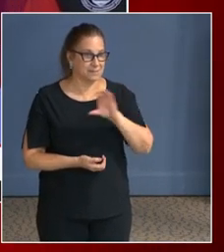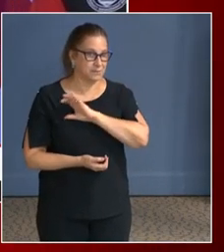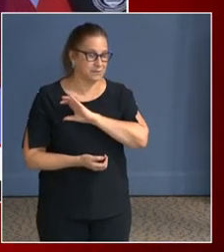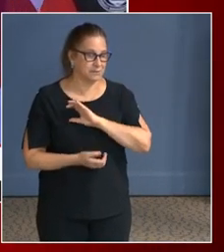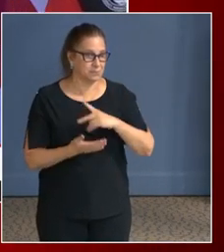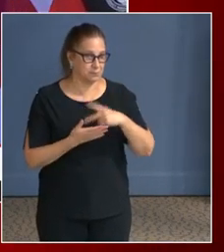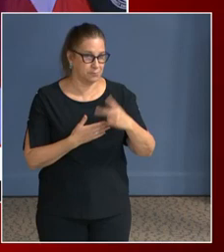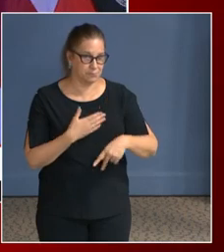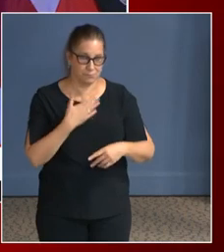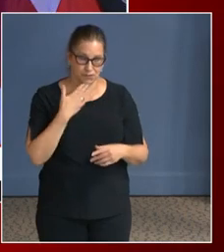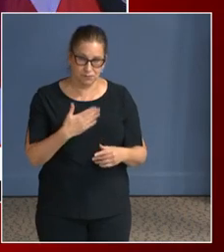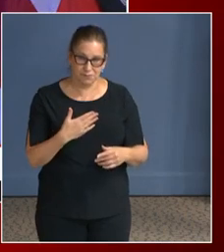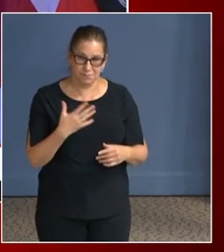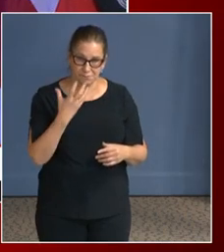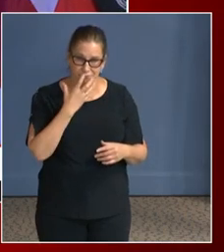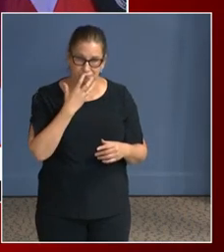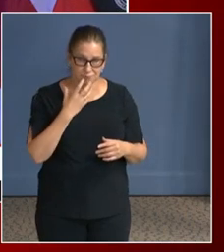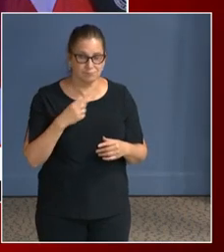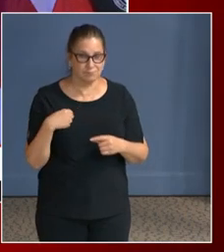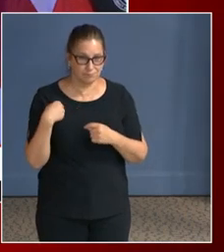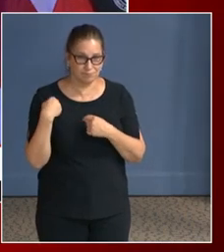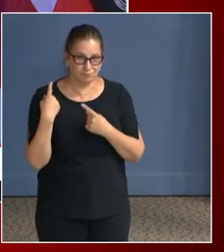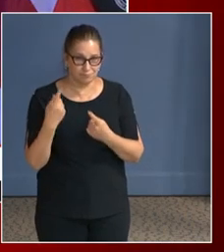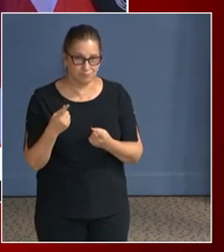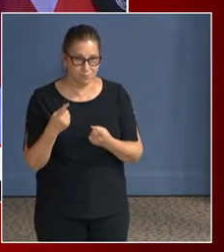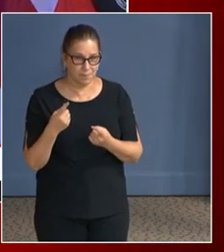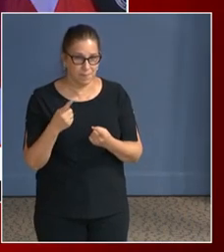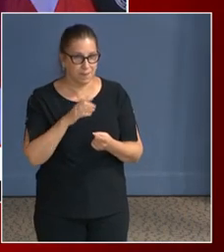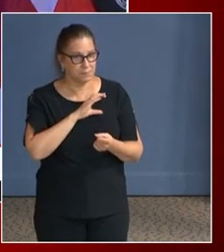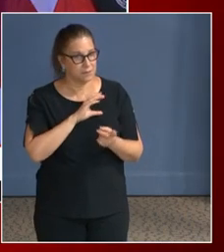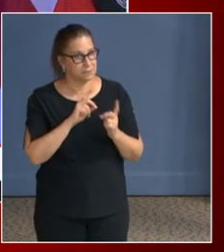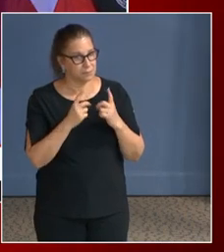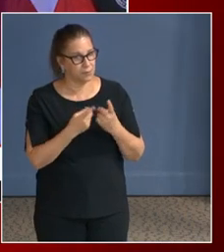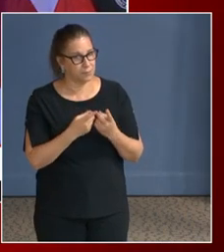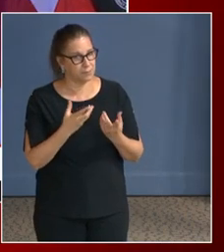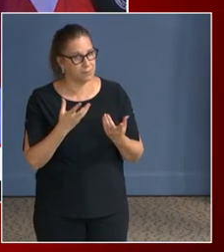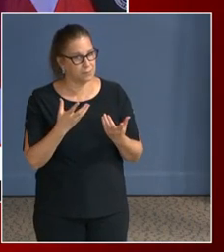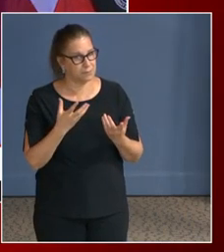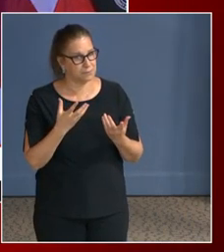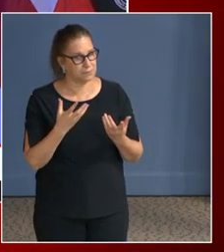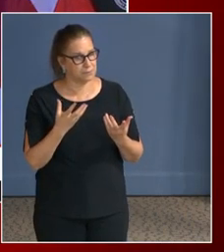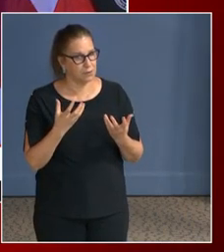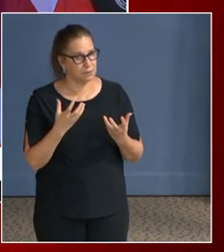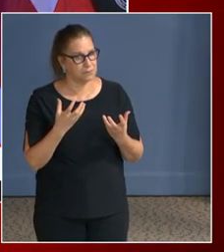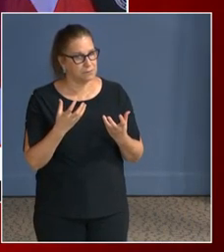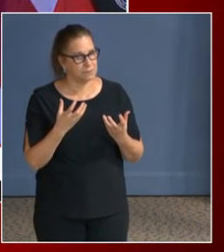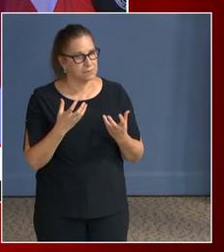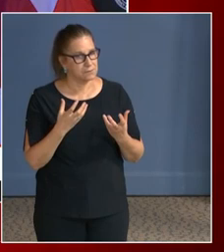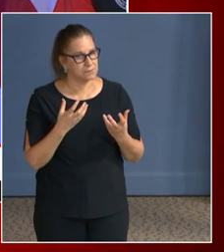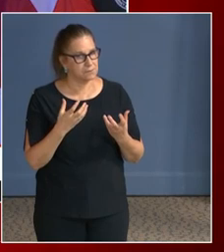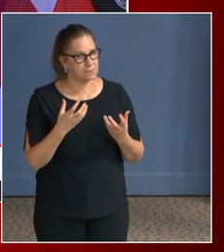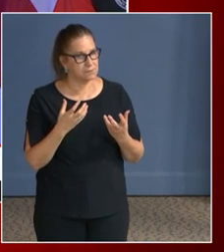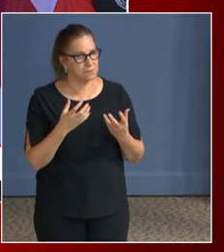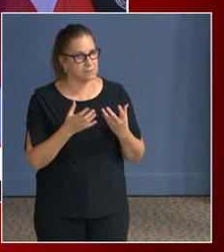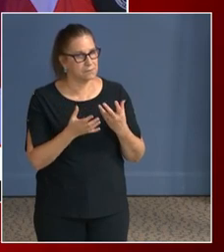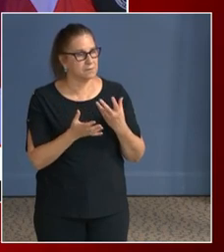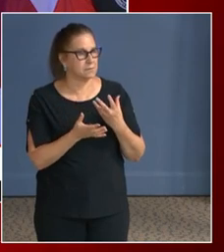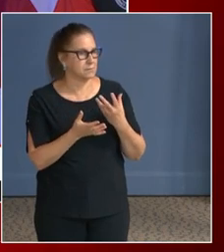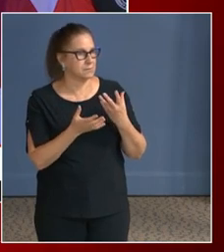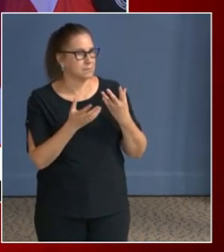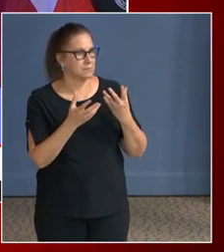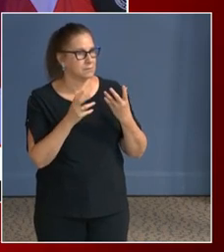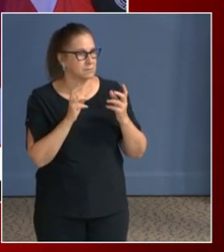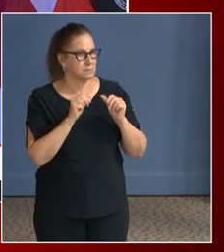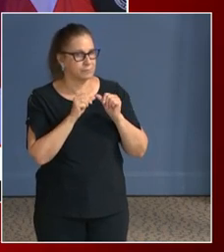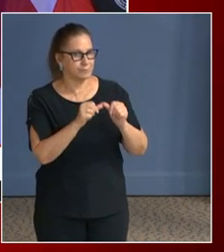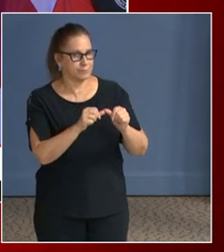requiring the police department to get smaller through attrition, I think will necessarily